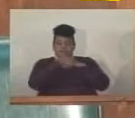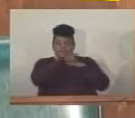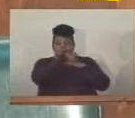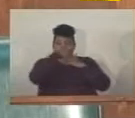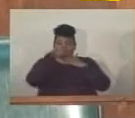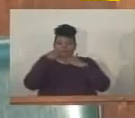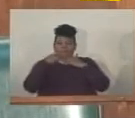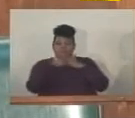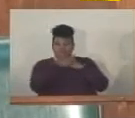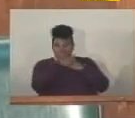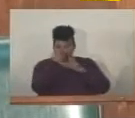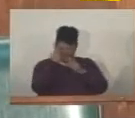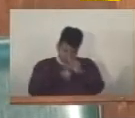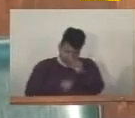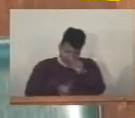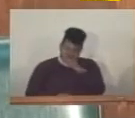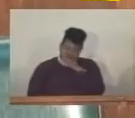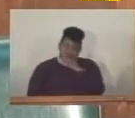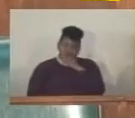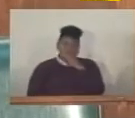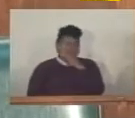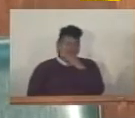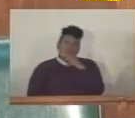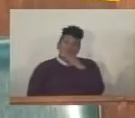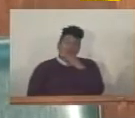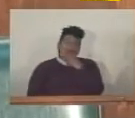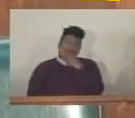So then, if